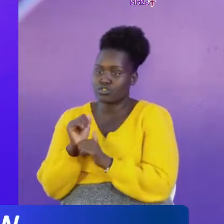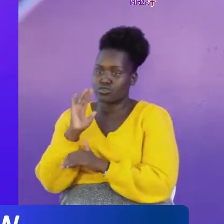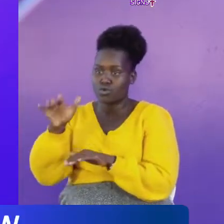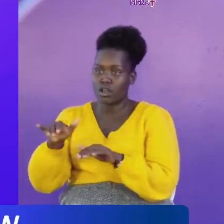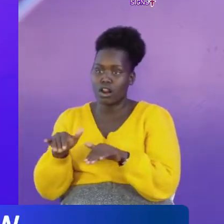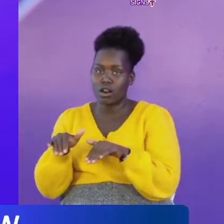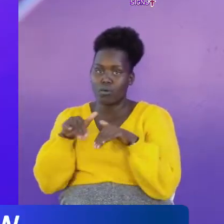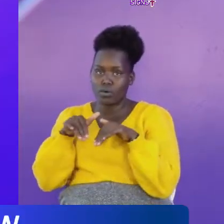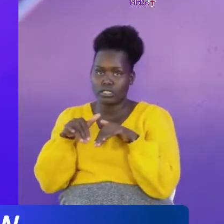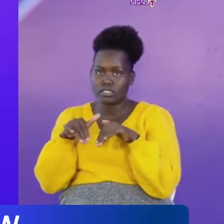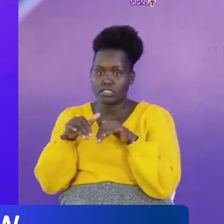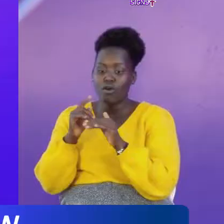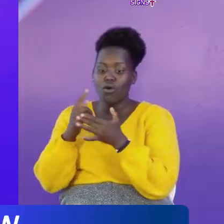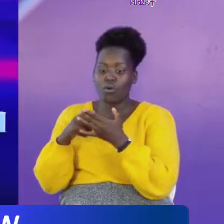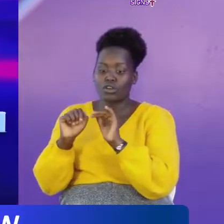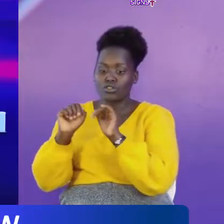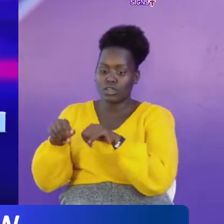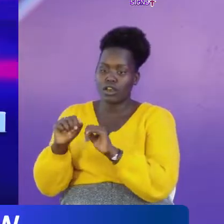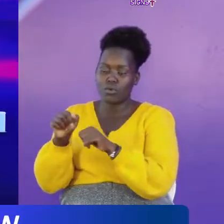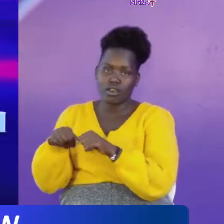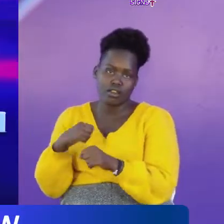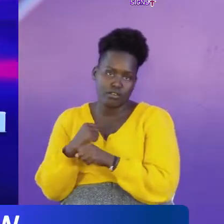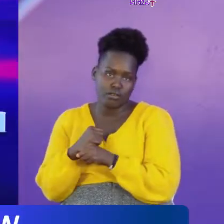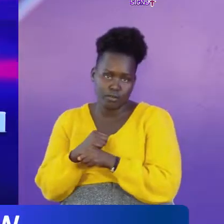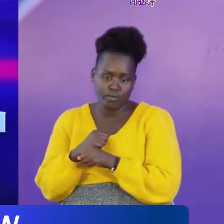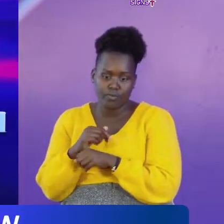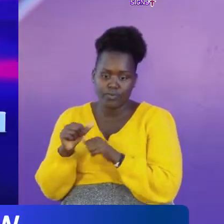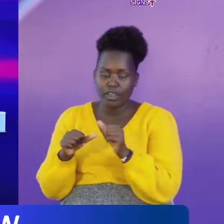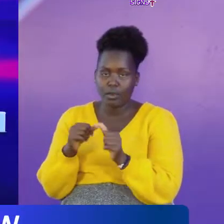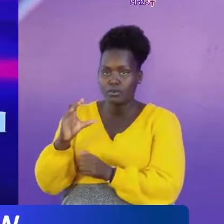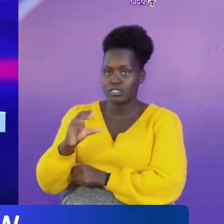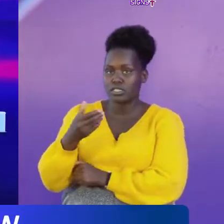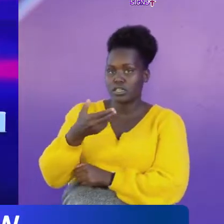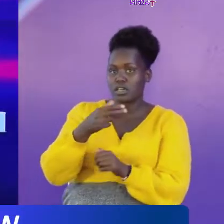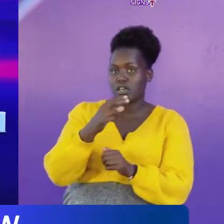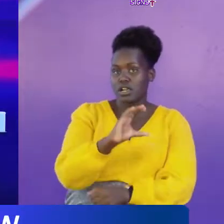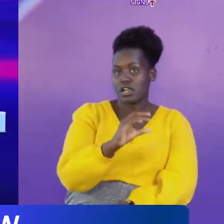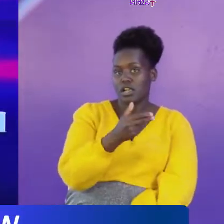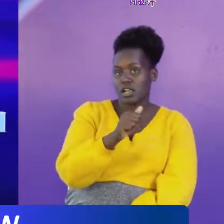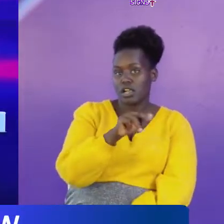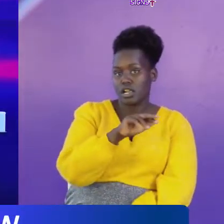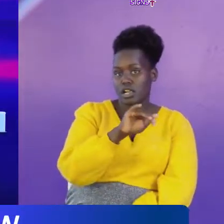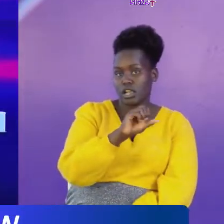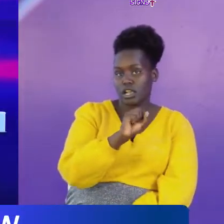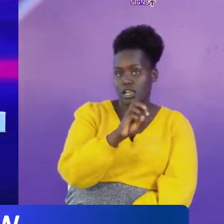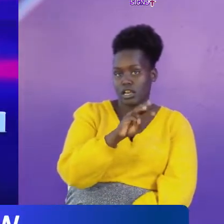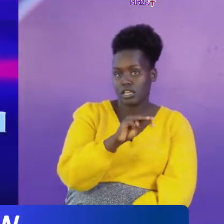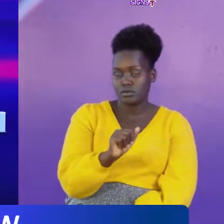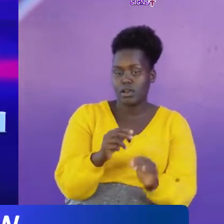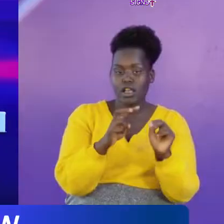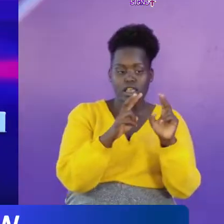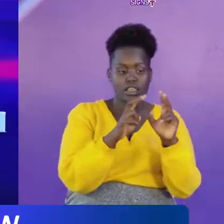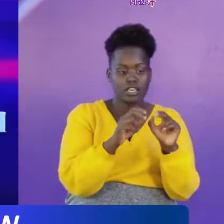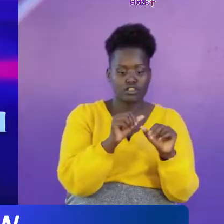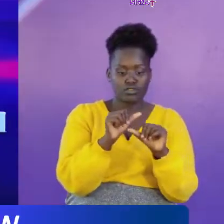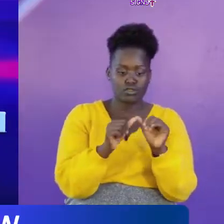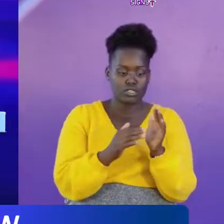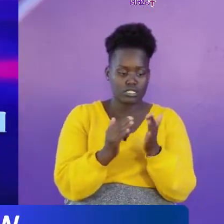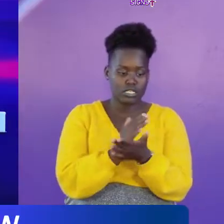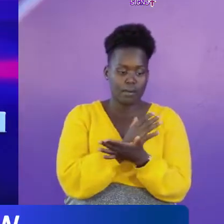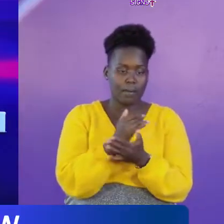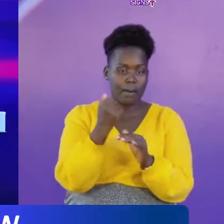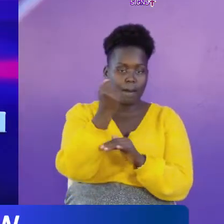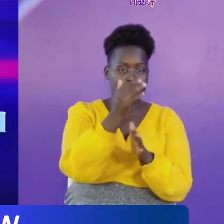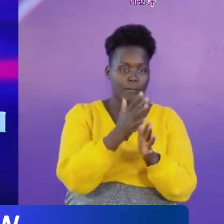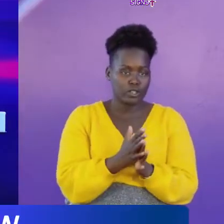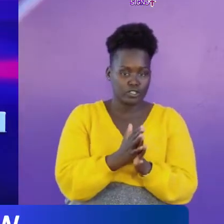do. Oh, interesting. Now, the issue of charisma, because also we are running short of time, the issue that some politicians they